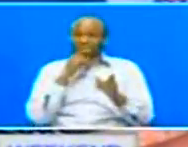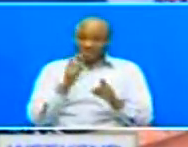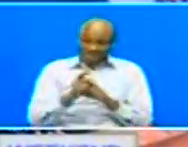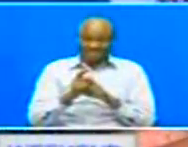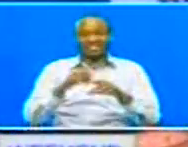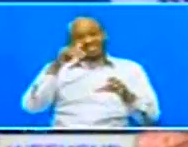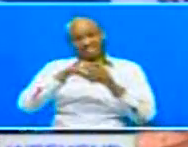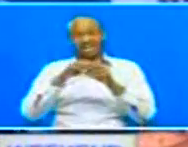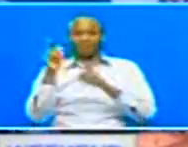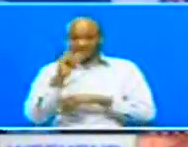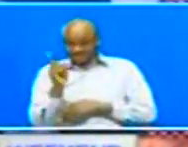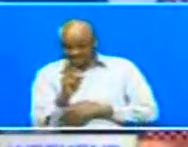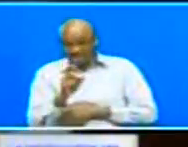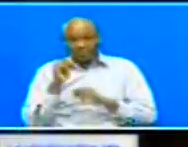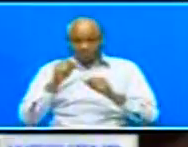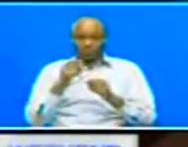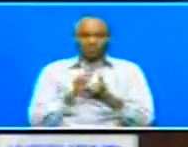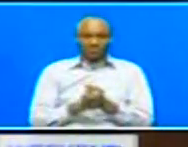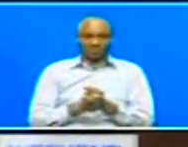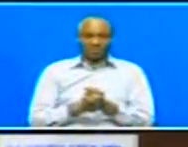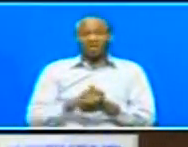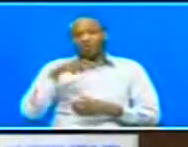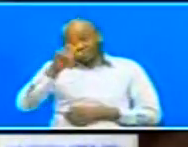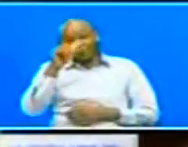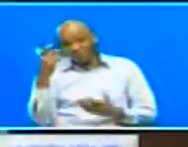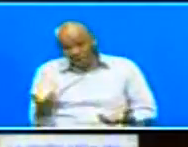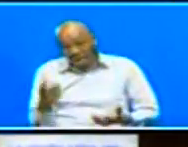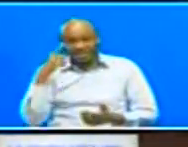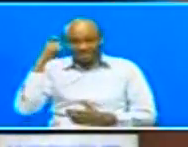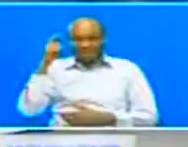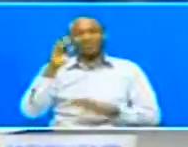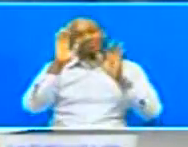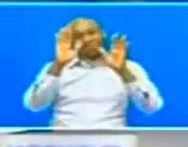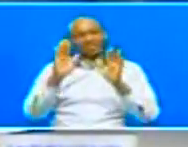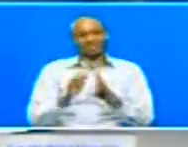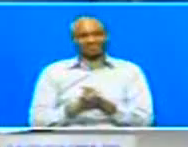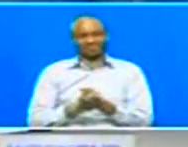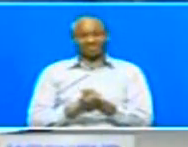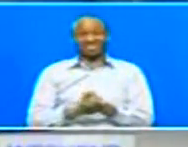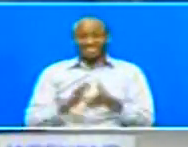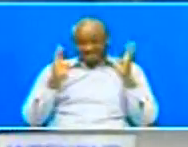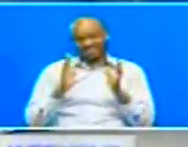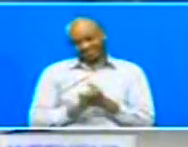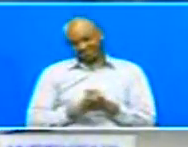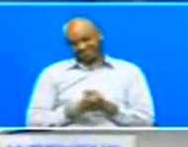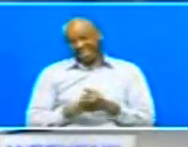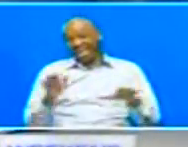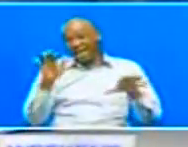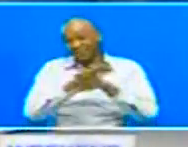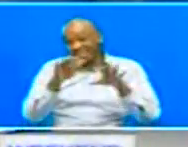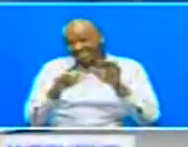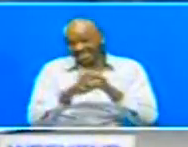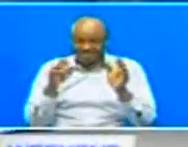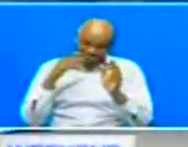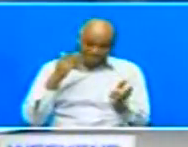Ministry and see how we can work together. No matter where you're from, your dreams are valid. Great. Everything